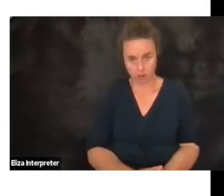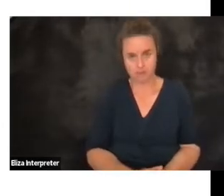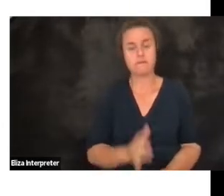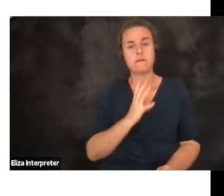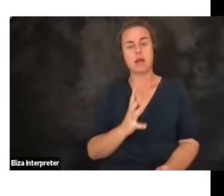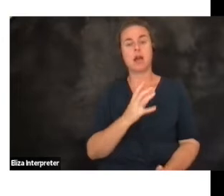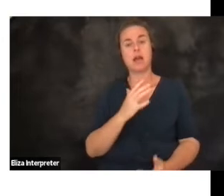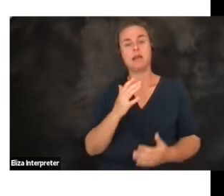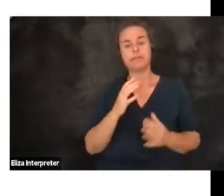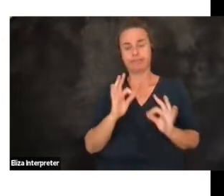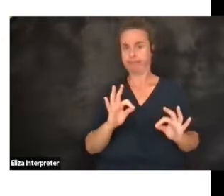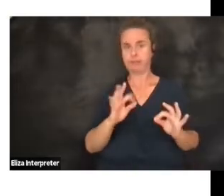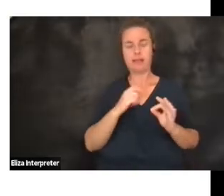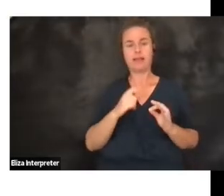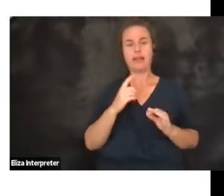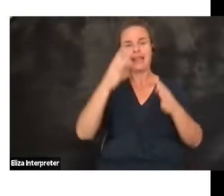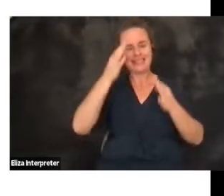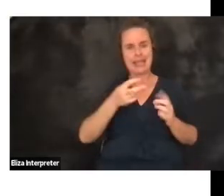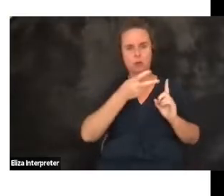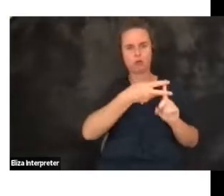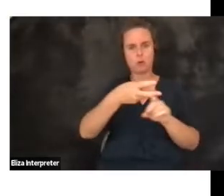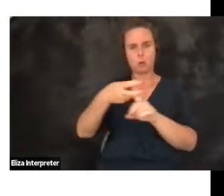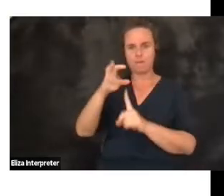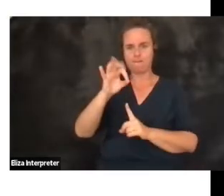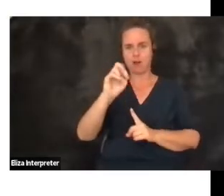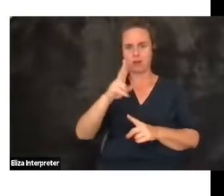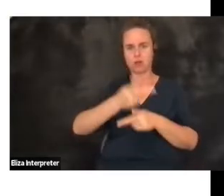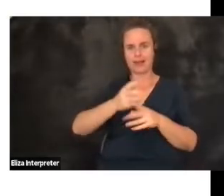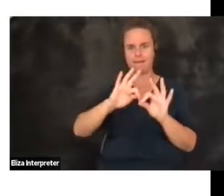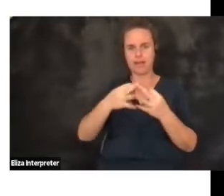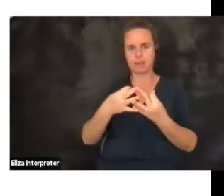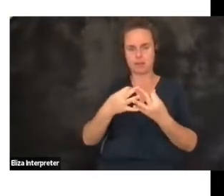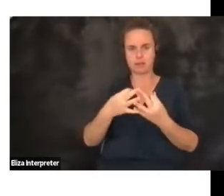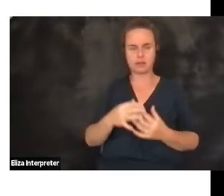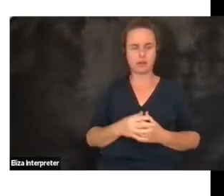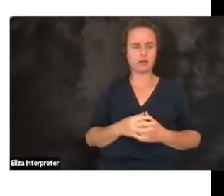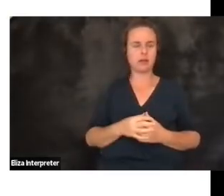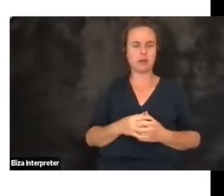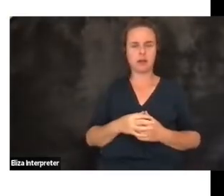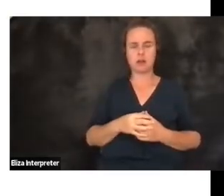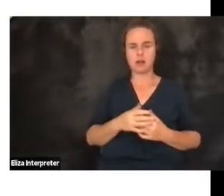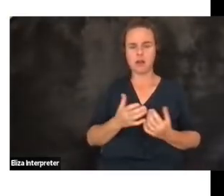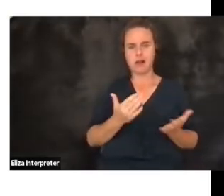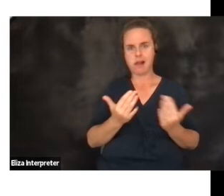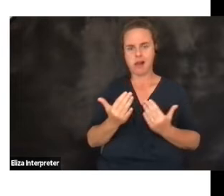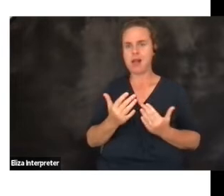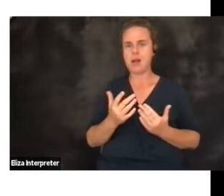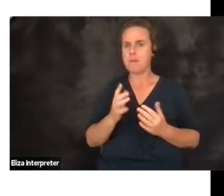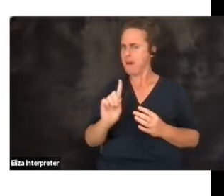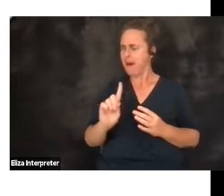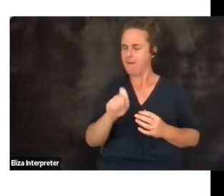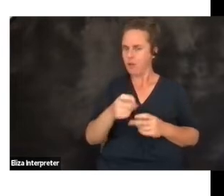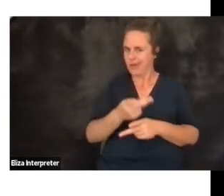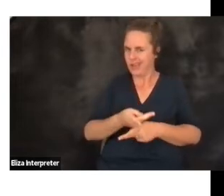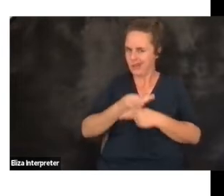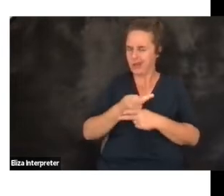started a campaign to recruit foster care families. And they wanted to do it very carefully so